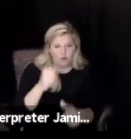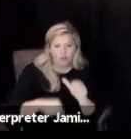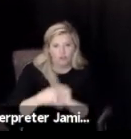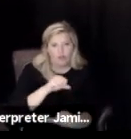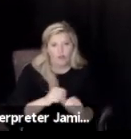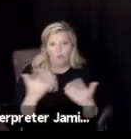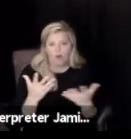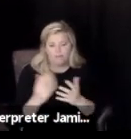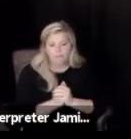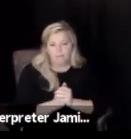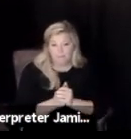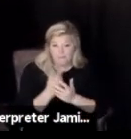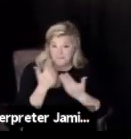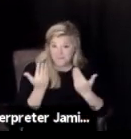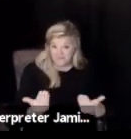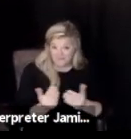right, let's do this.